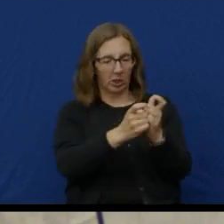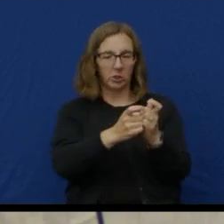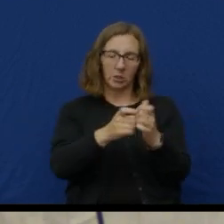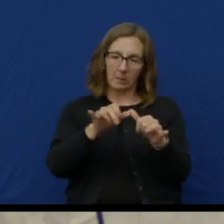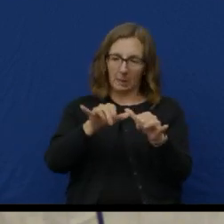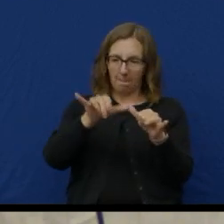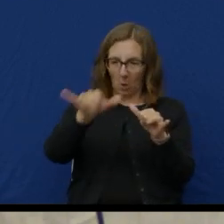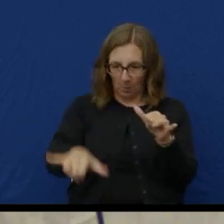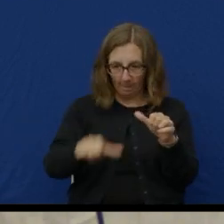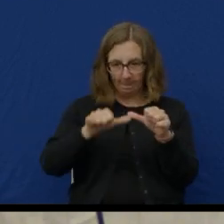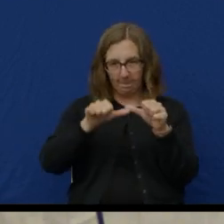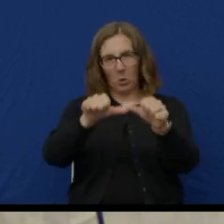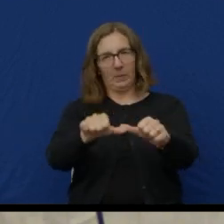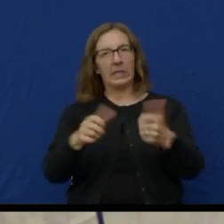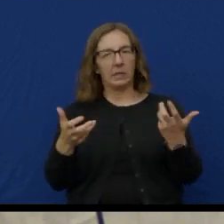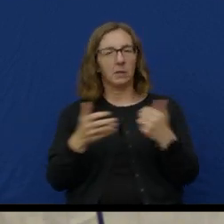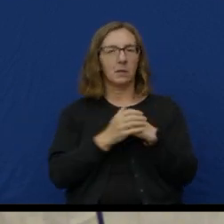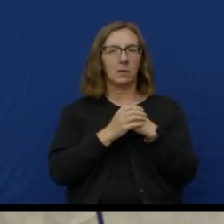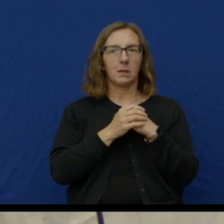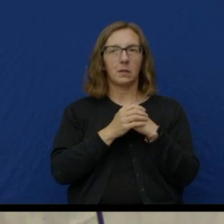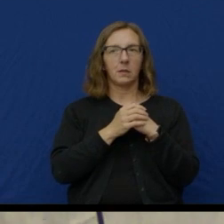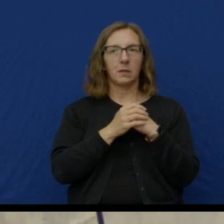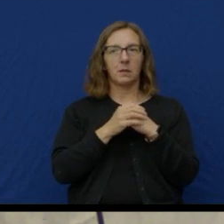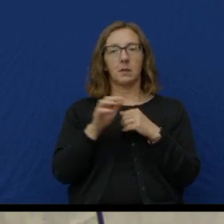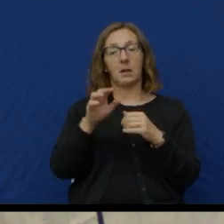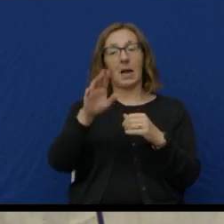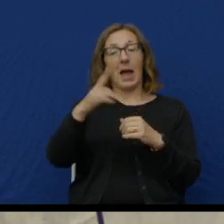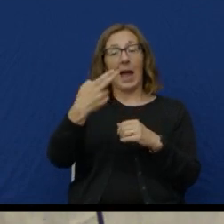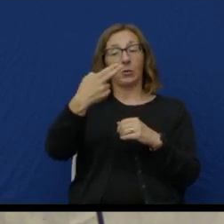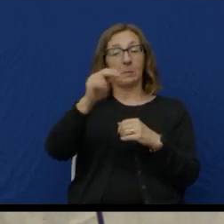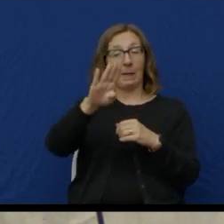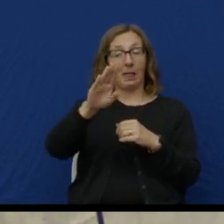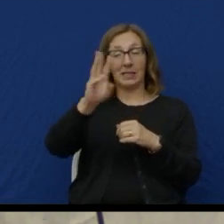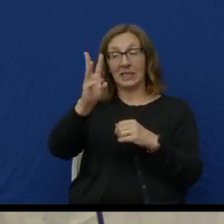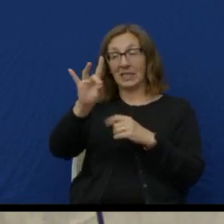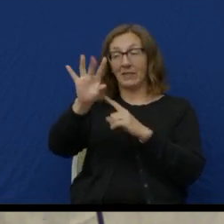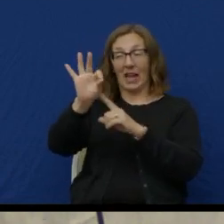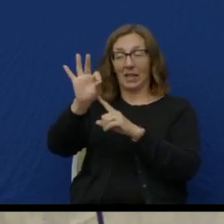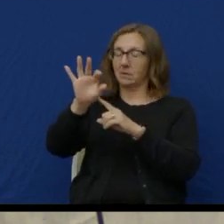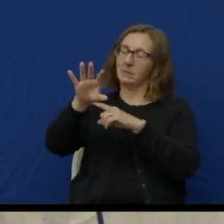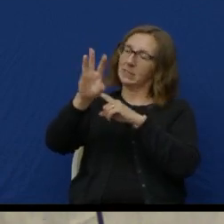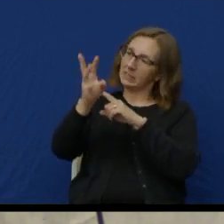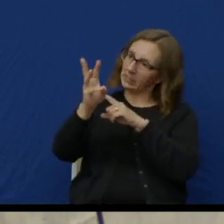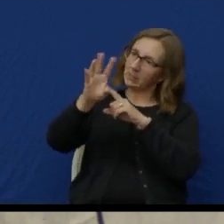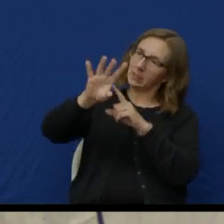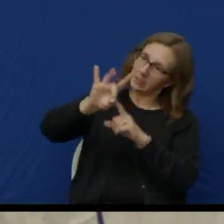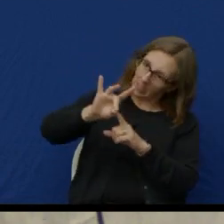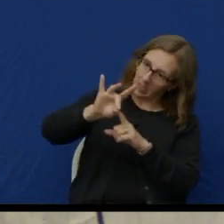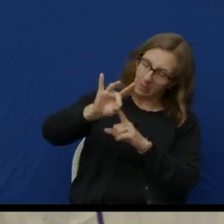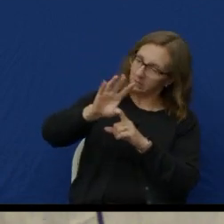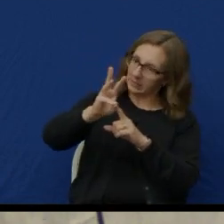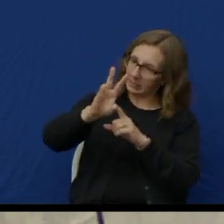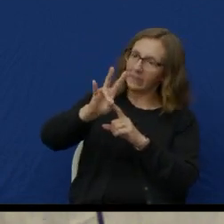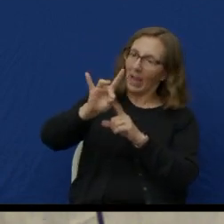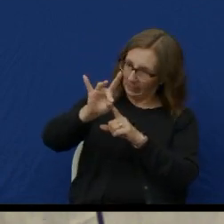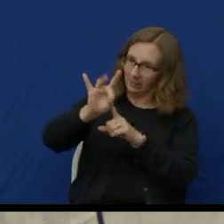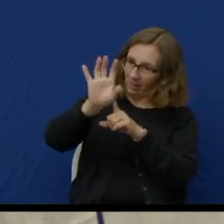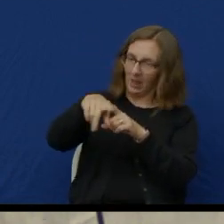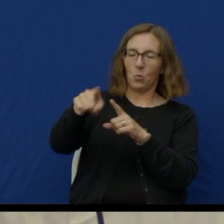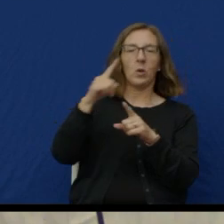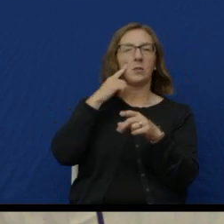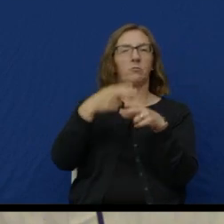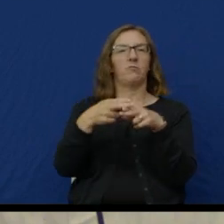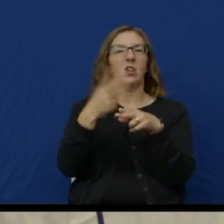permanent, because 678 was only a 2-year, it only lasted for 2 years. So,